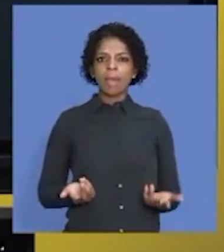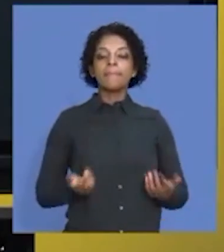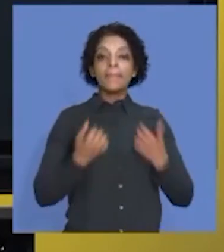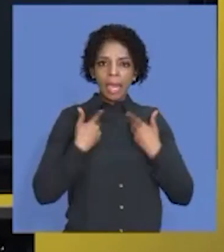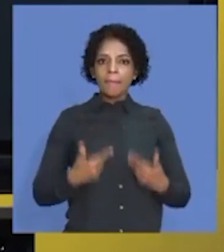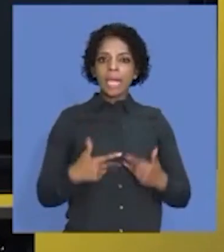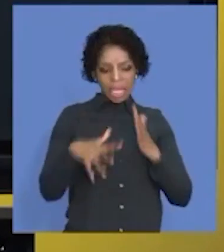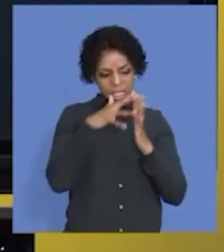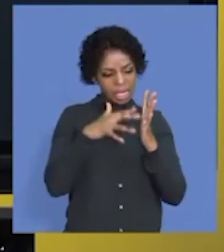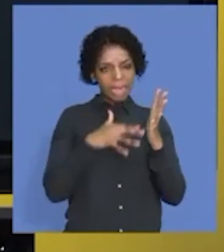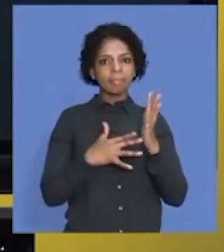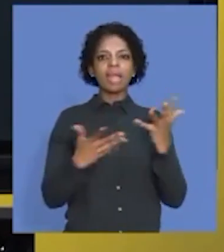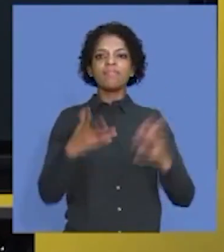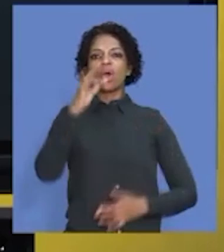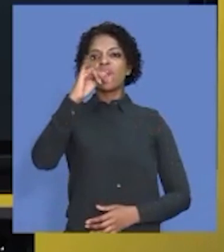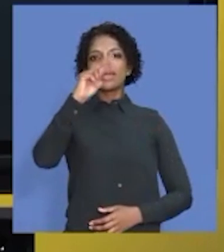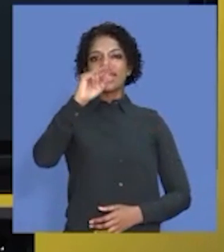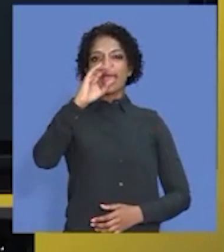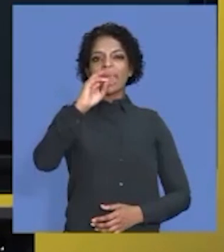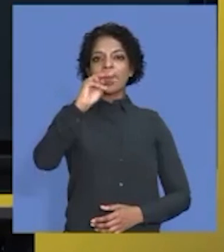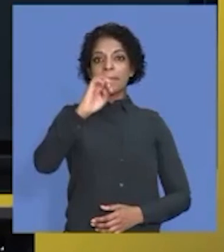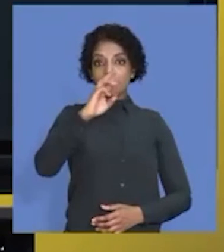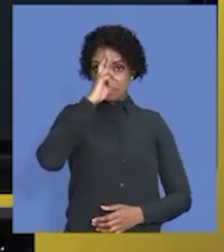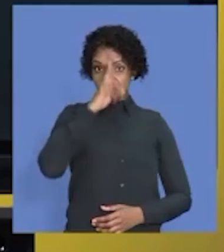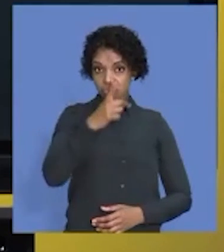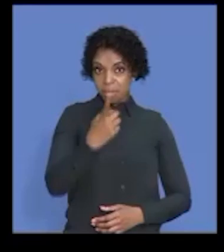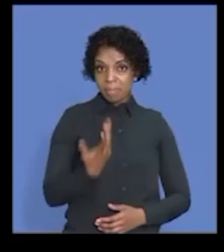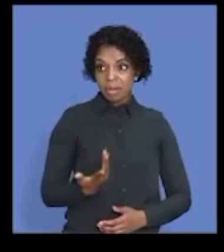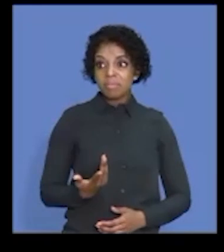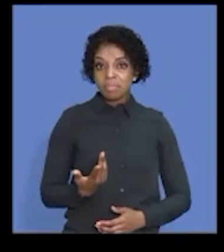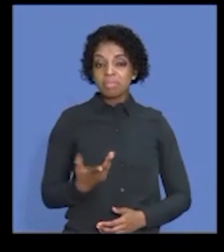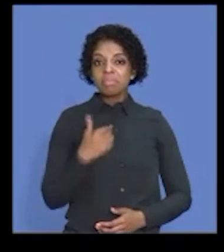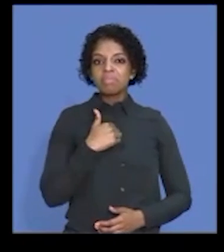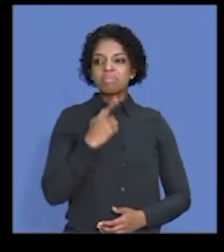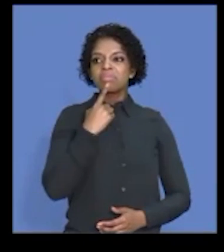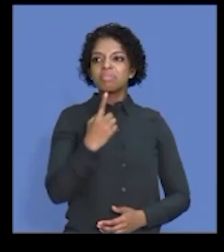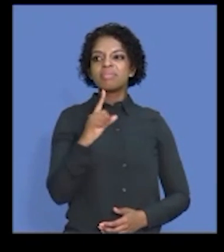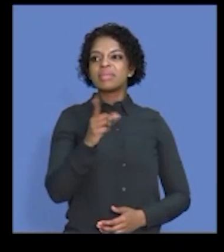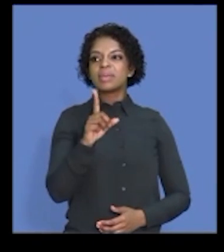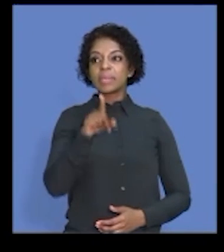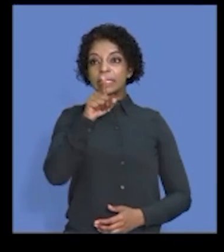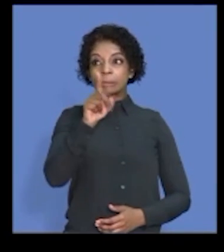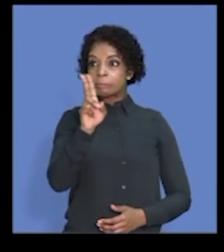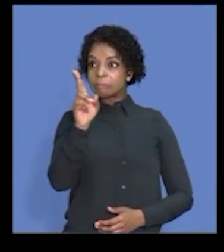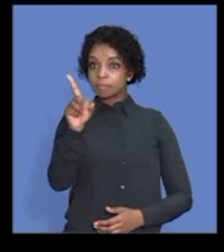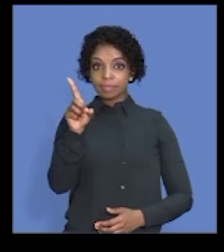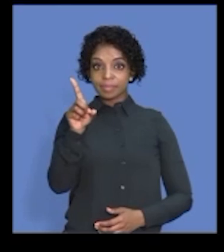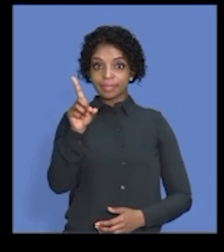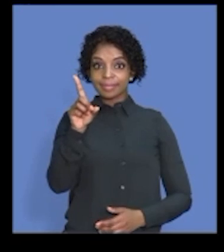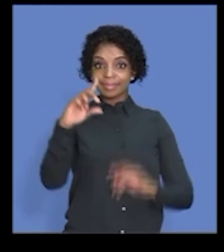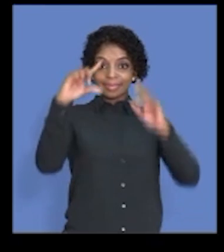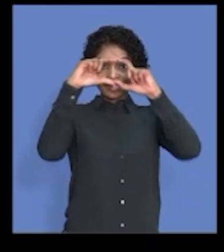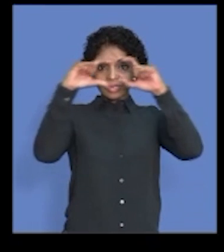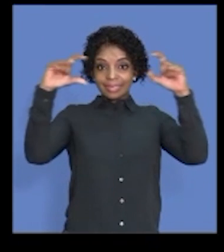statement. That's correct. Remember, it said information from the income statement. Let's just draw your attention to it very quickly.